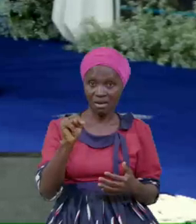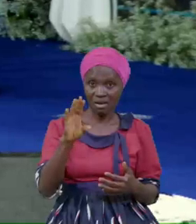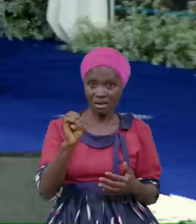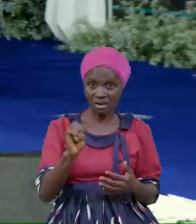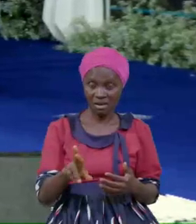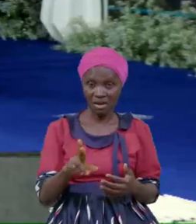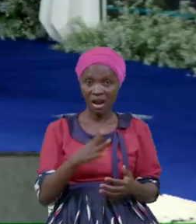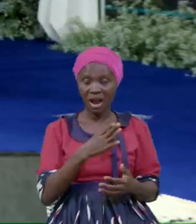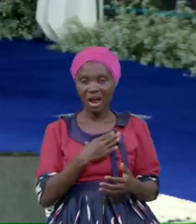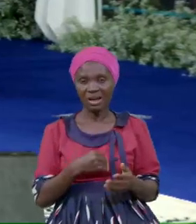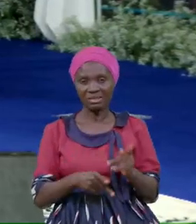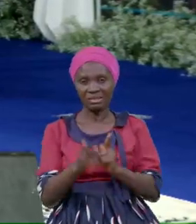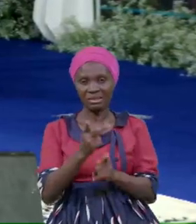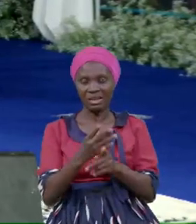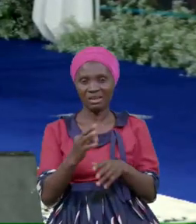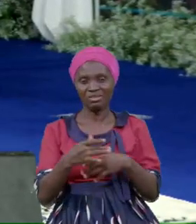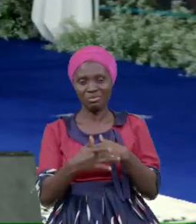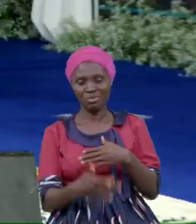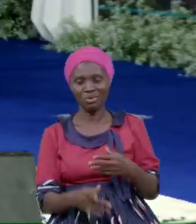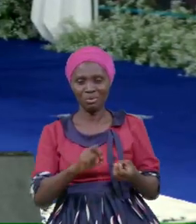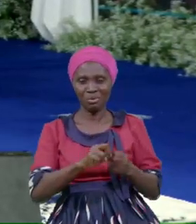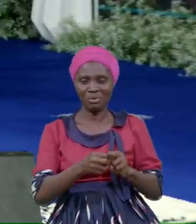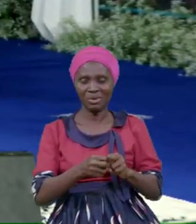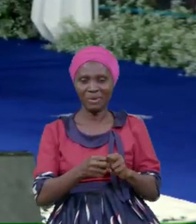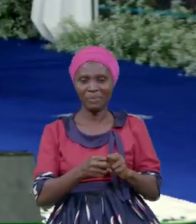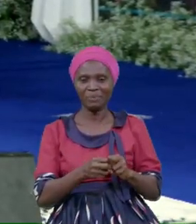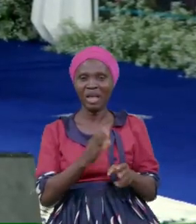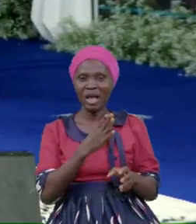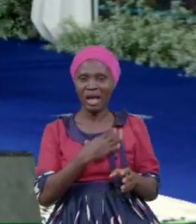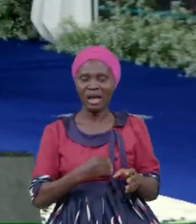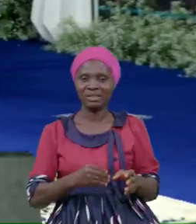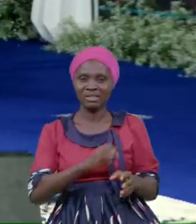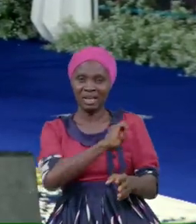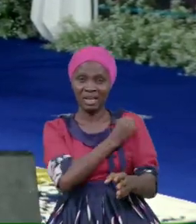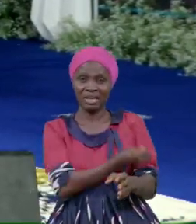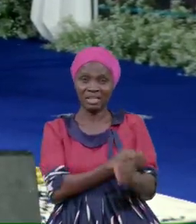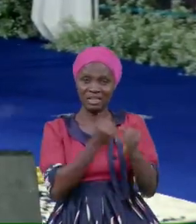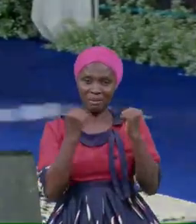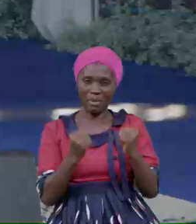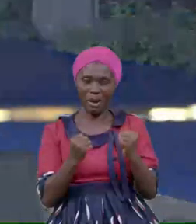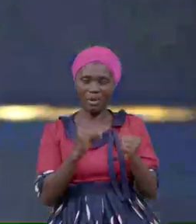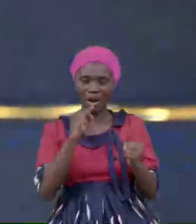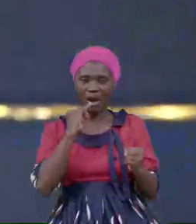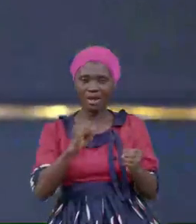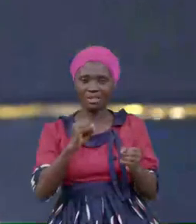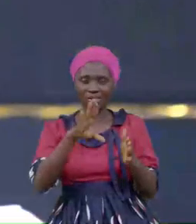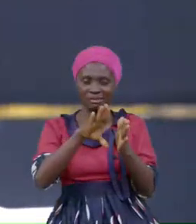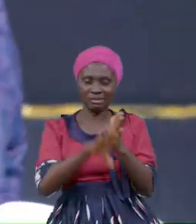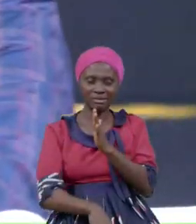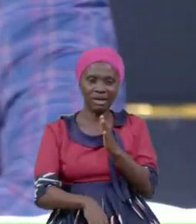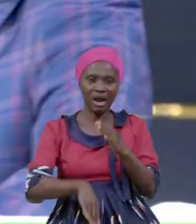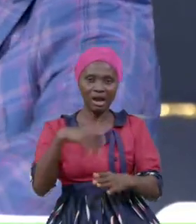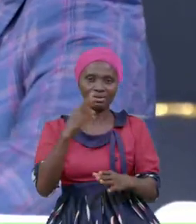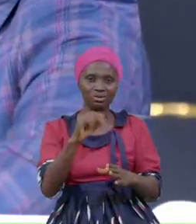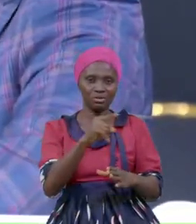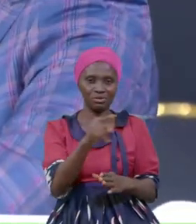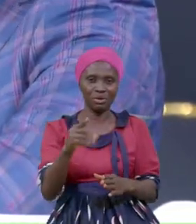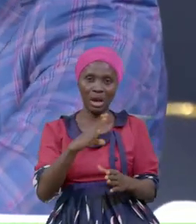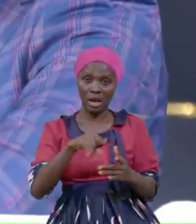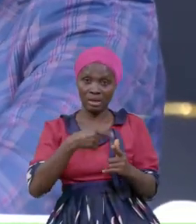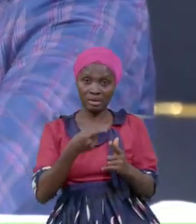and energy is being drained out of you, and then God says that is